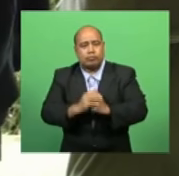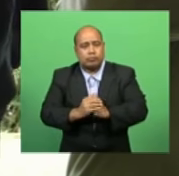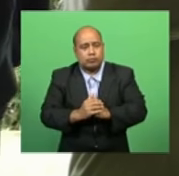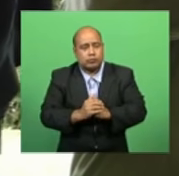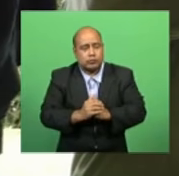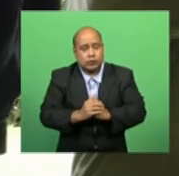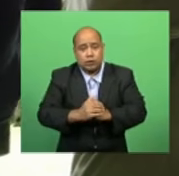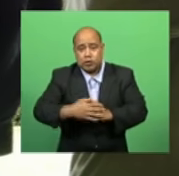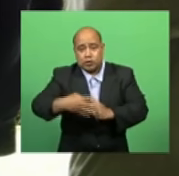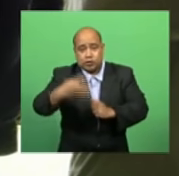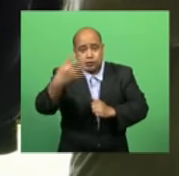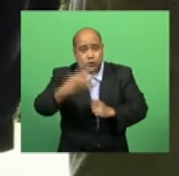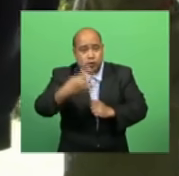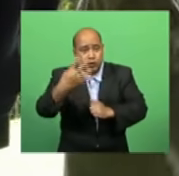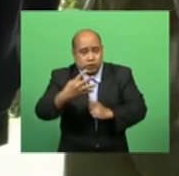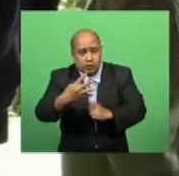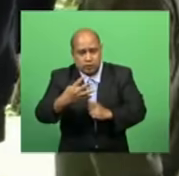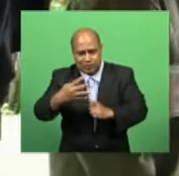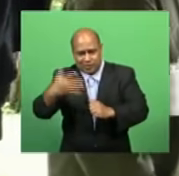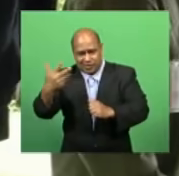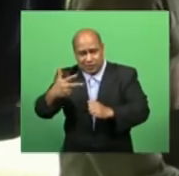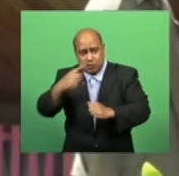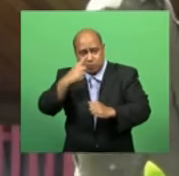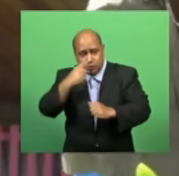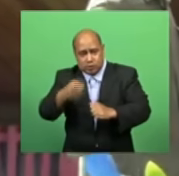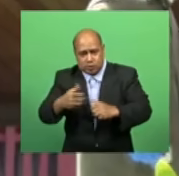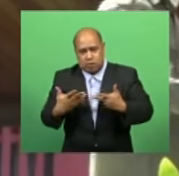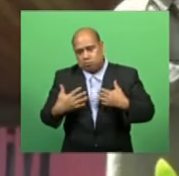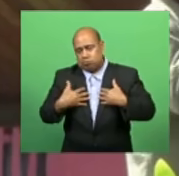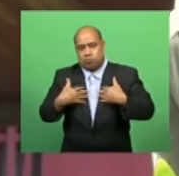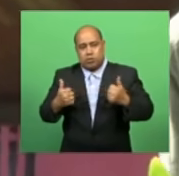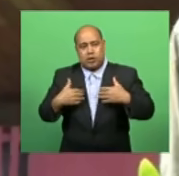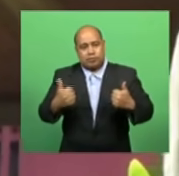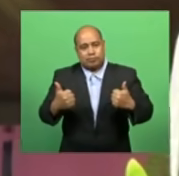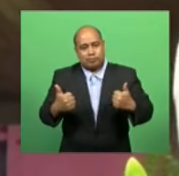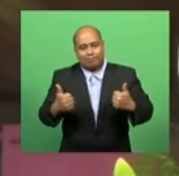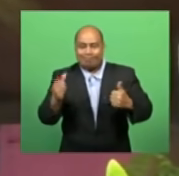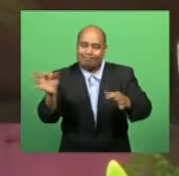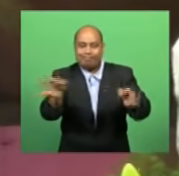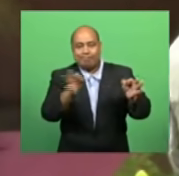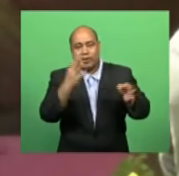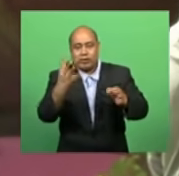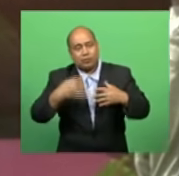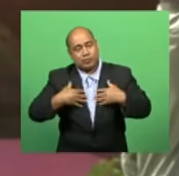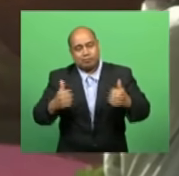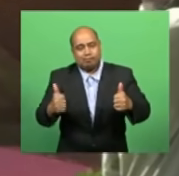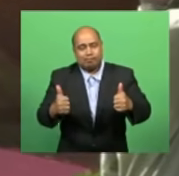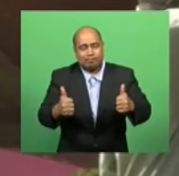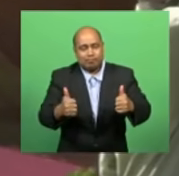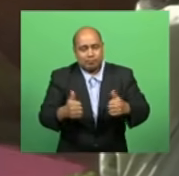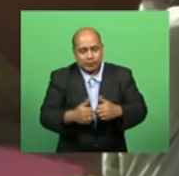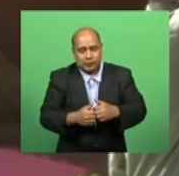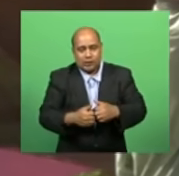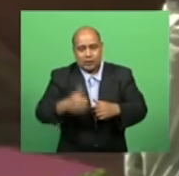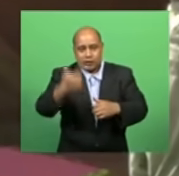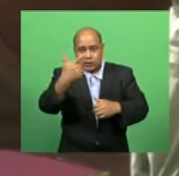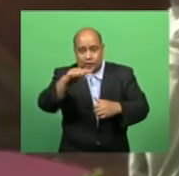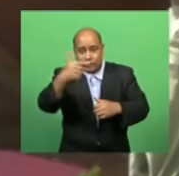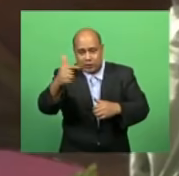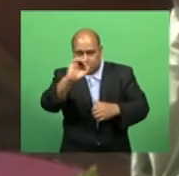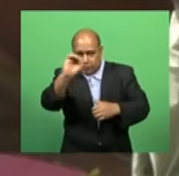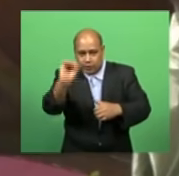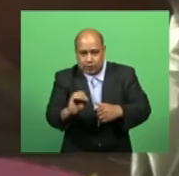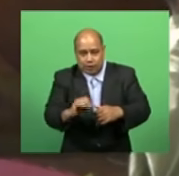18 COVID-19 patients have recovered from the virus, placing Fiji's recovery rate at 78%. The health minister